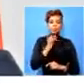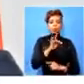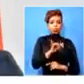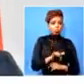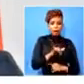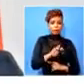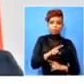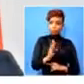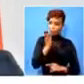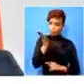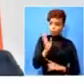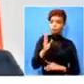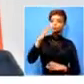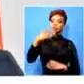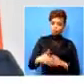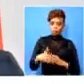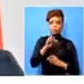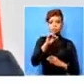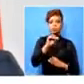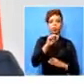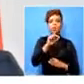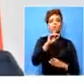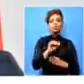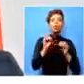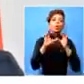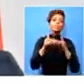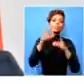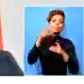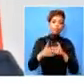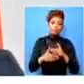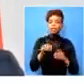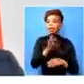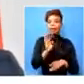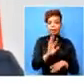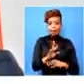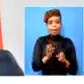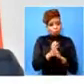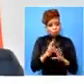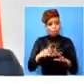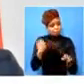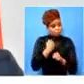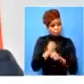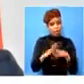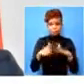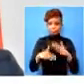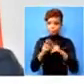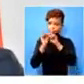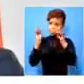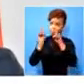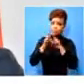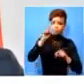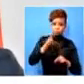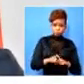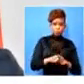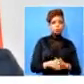Begin prosecution. The National Director of Public Prosecution said we should allow her quality time